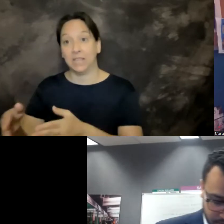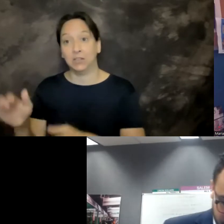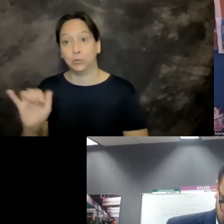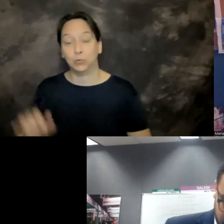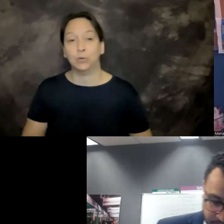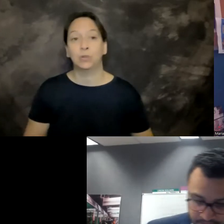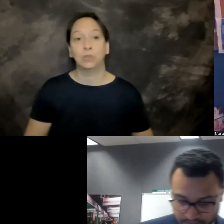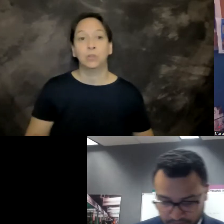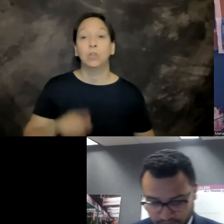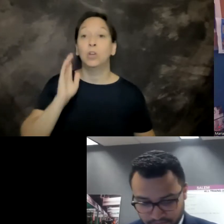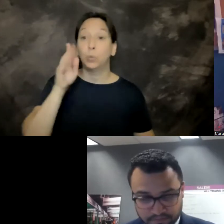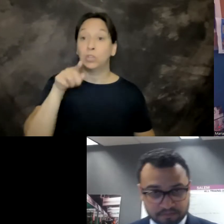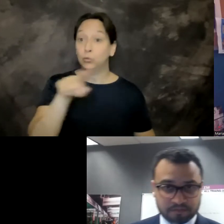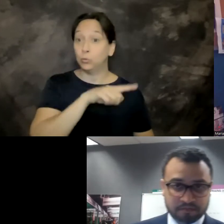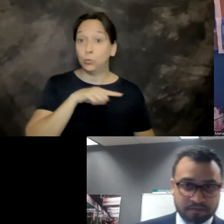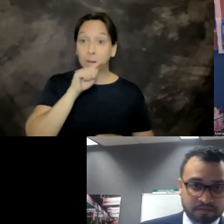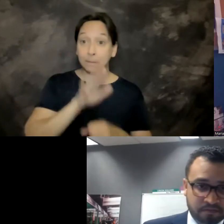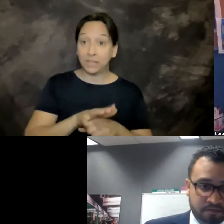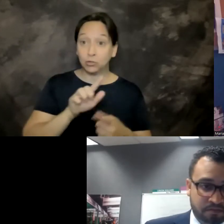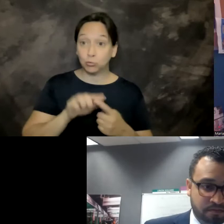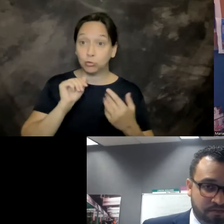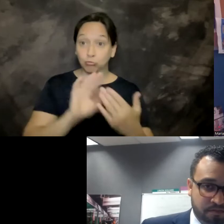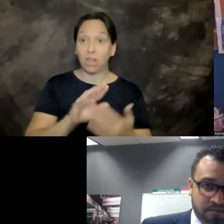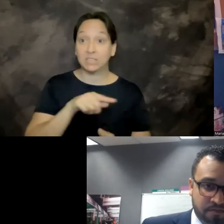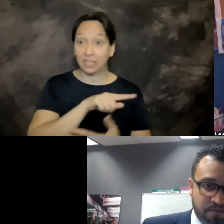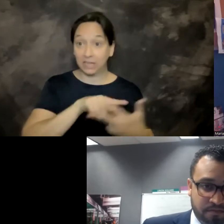Will you commit to addressing these issues?